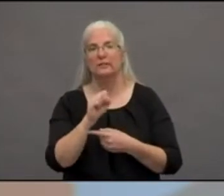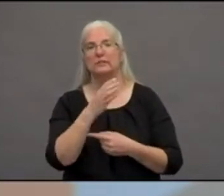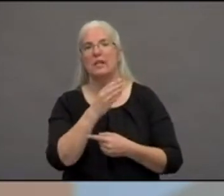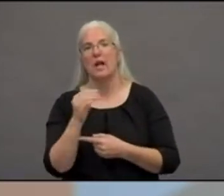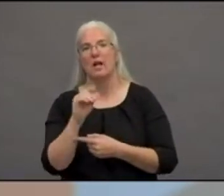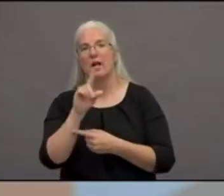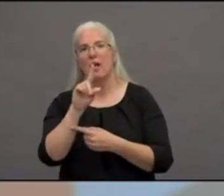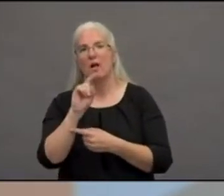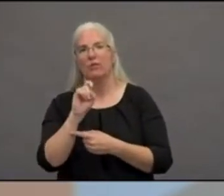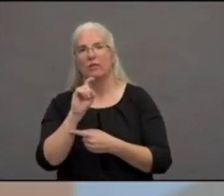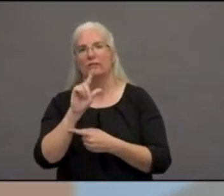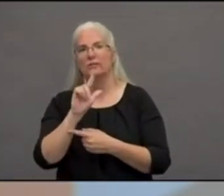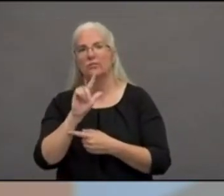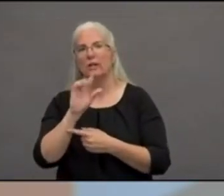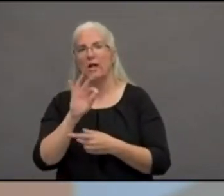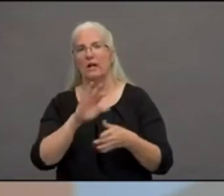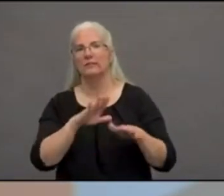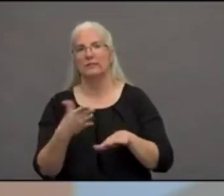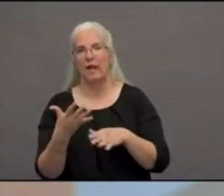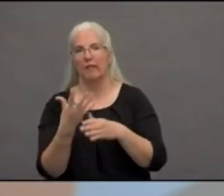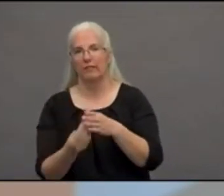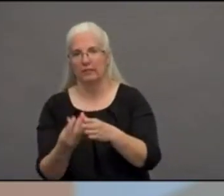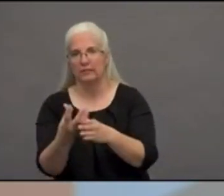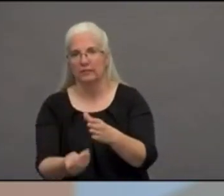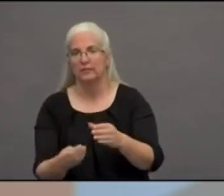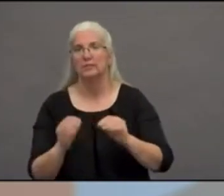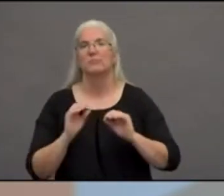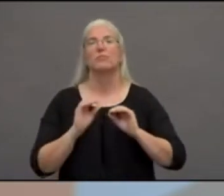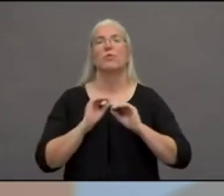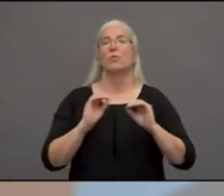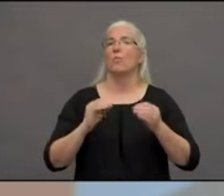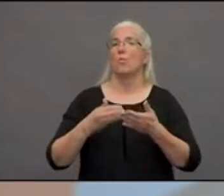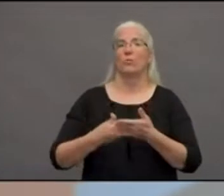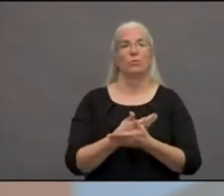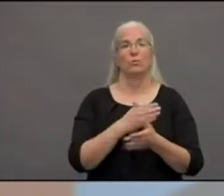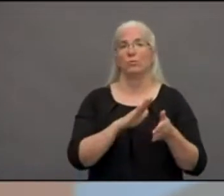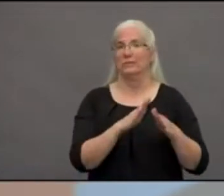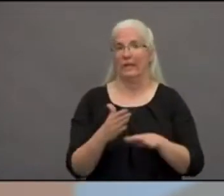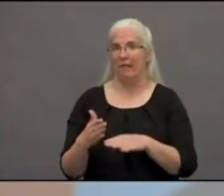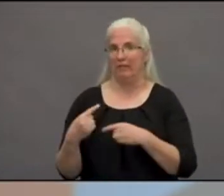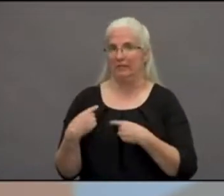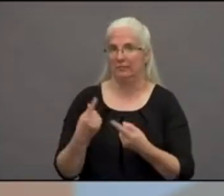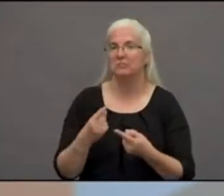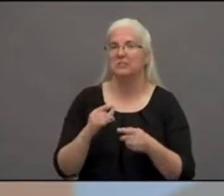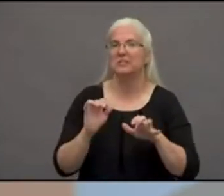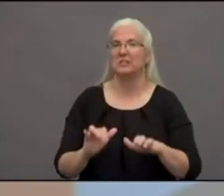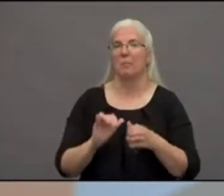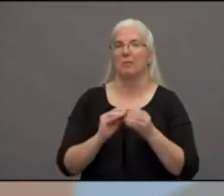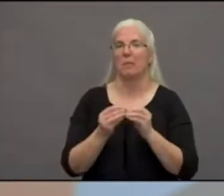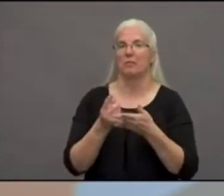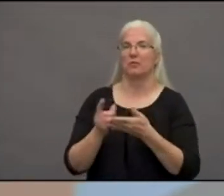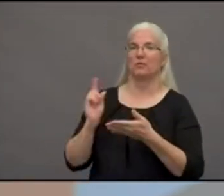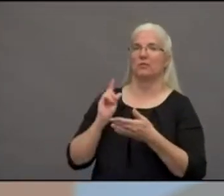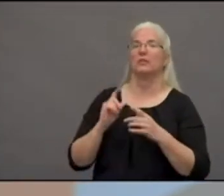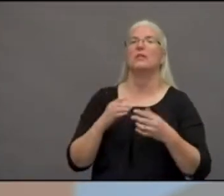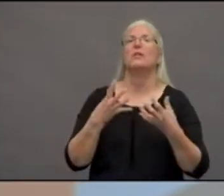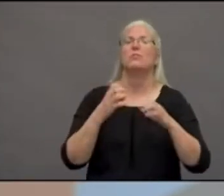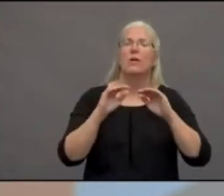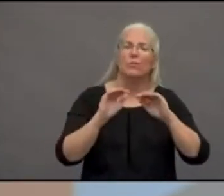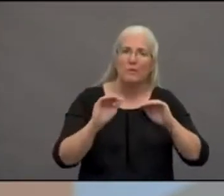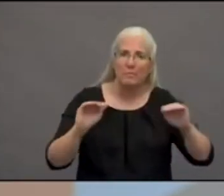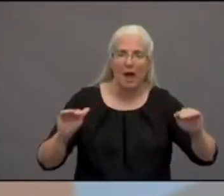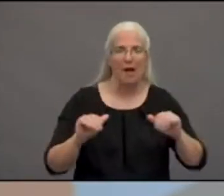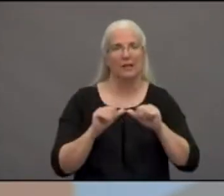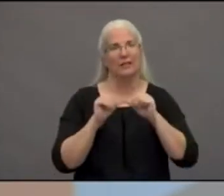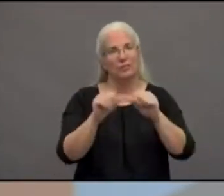this includes no new deaths at this time. This is also a reminder to continue sheltering in place.